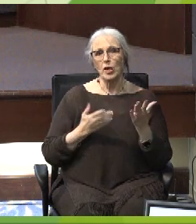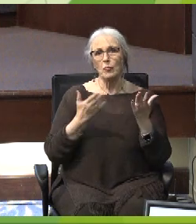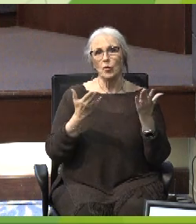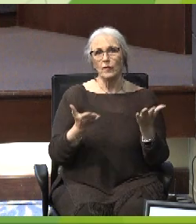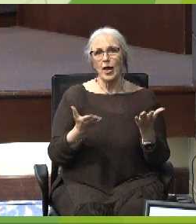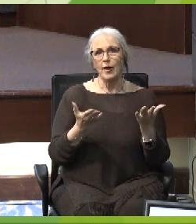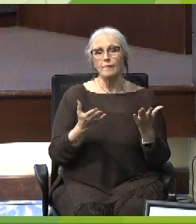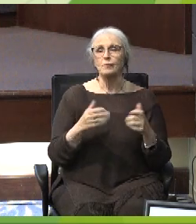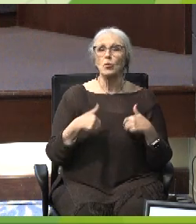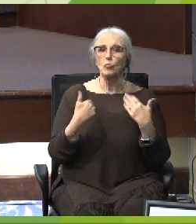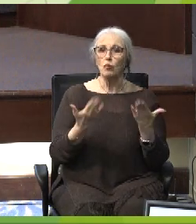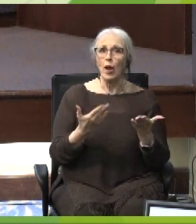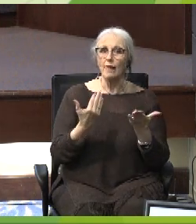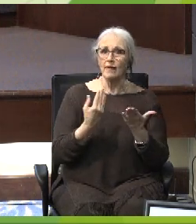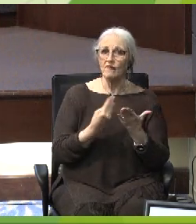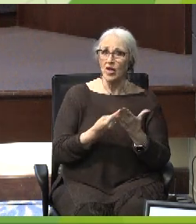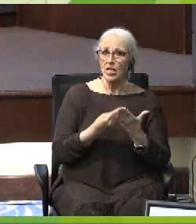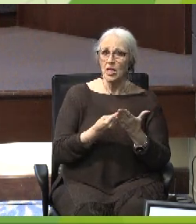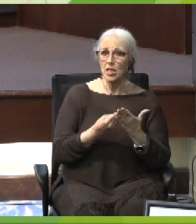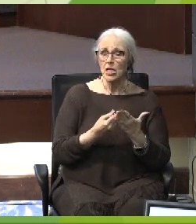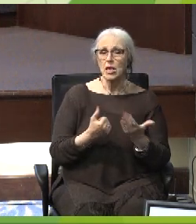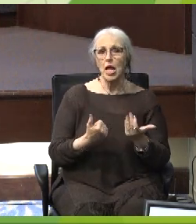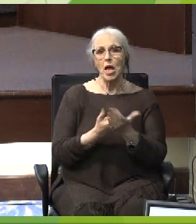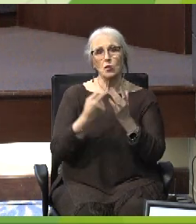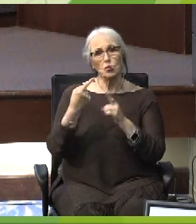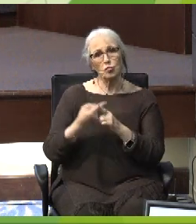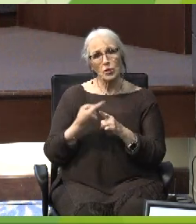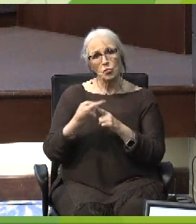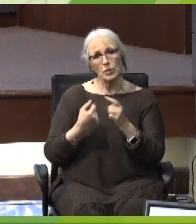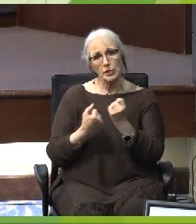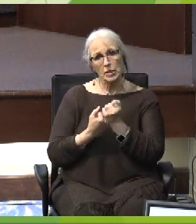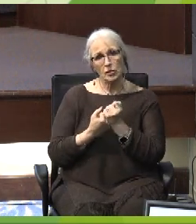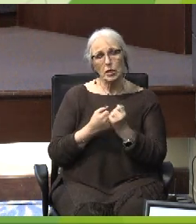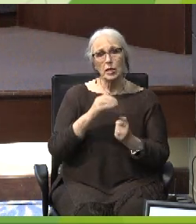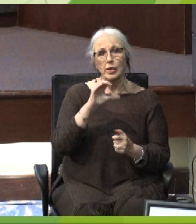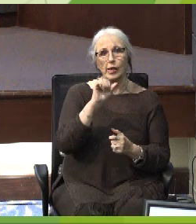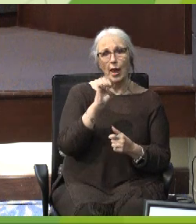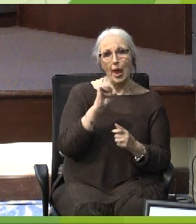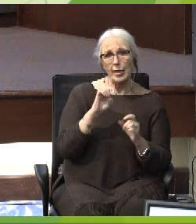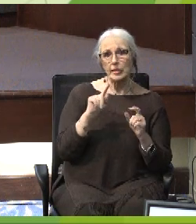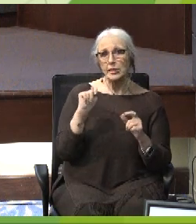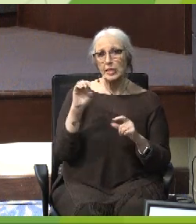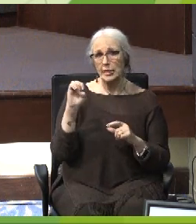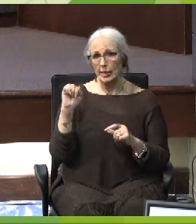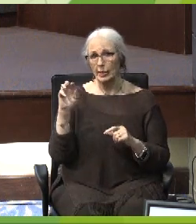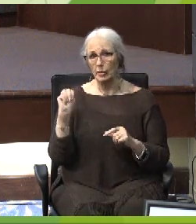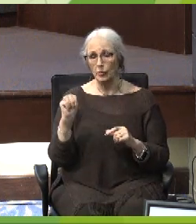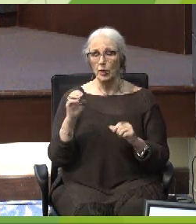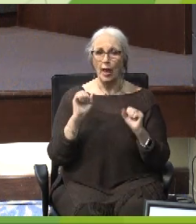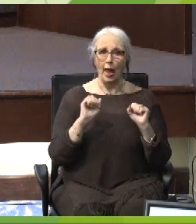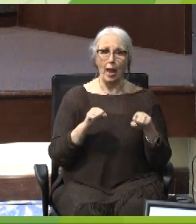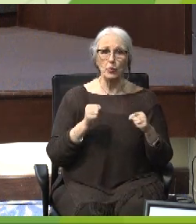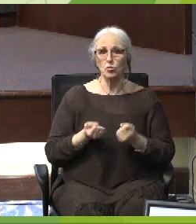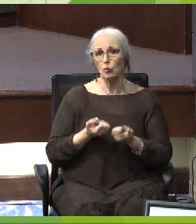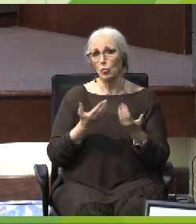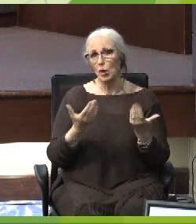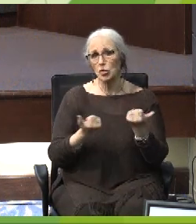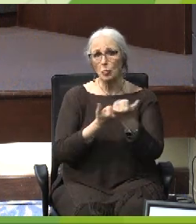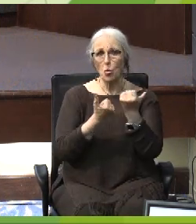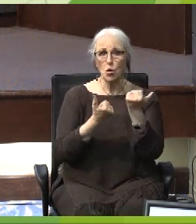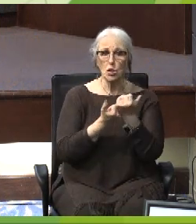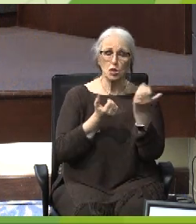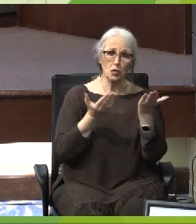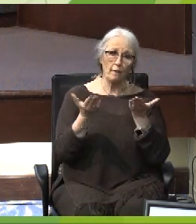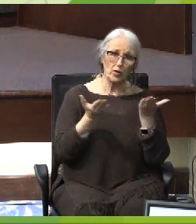the funding that does the rental assistance. Our case management team is able to provide those supported